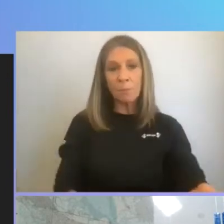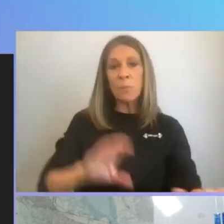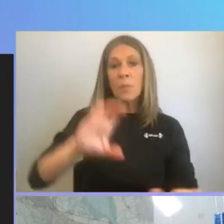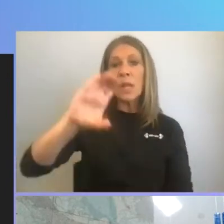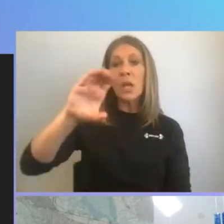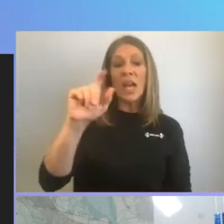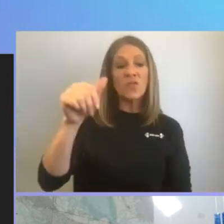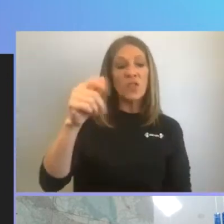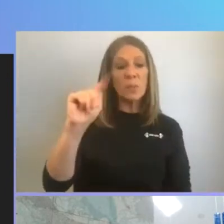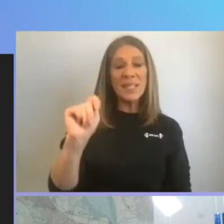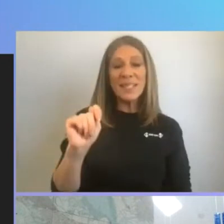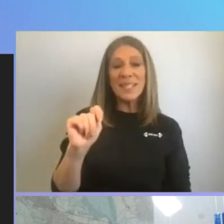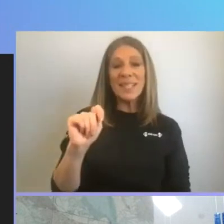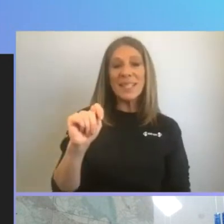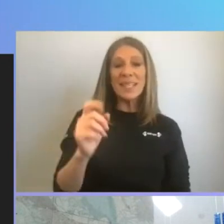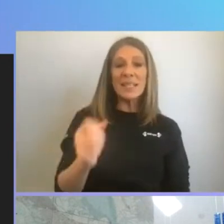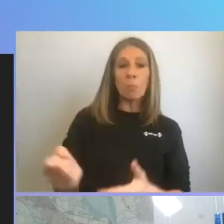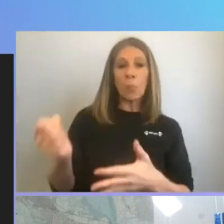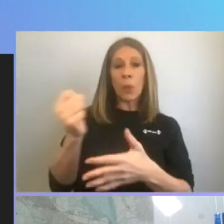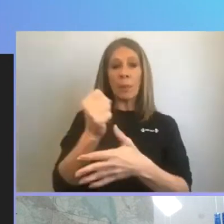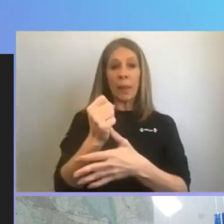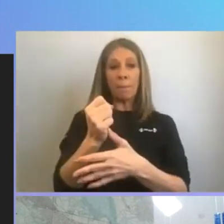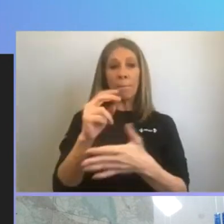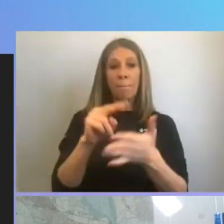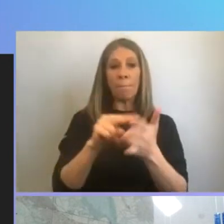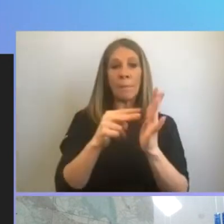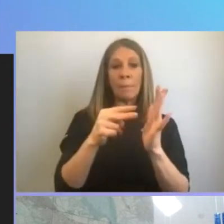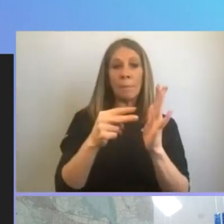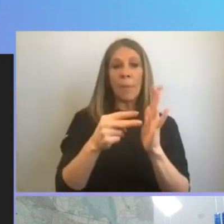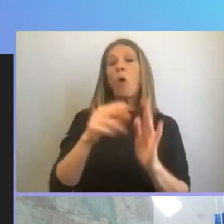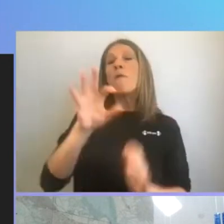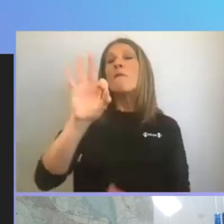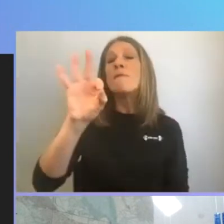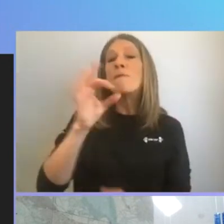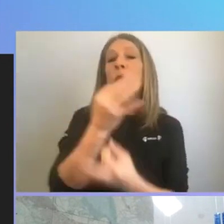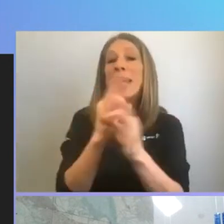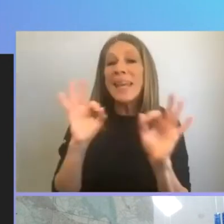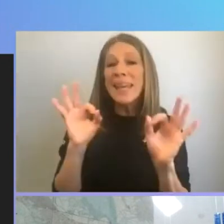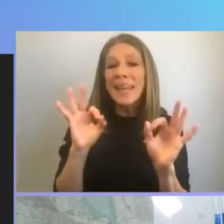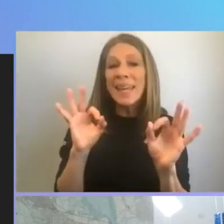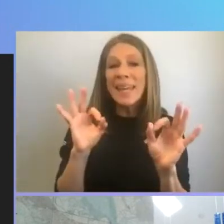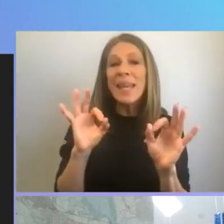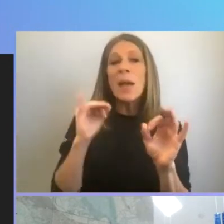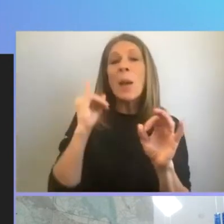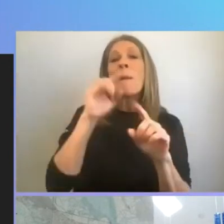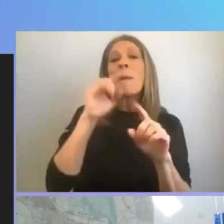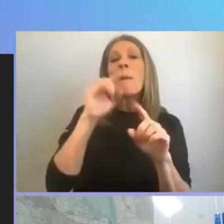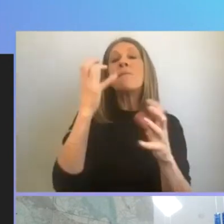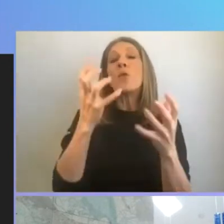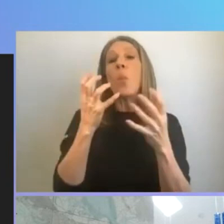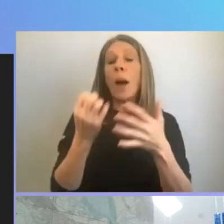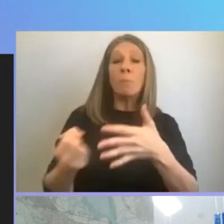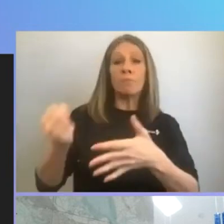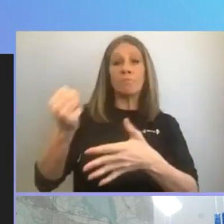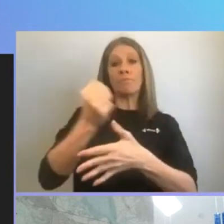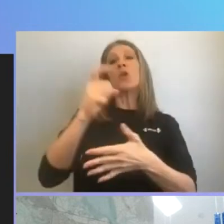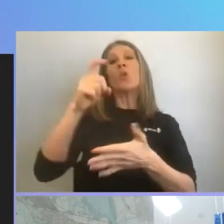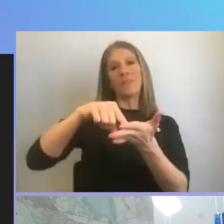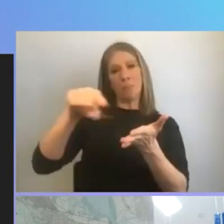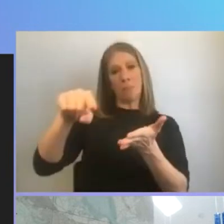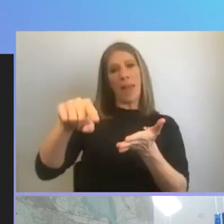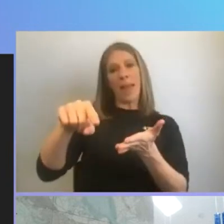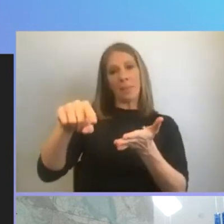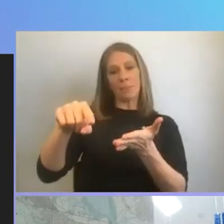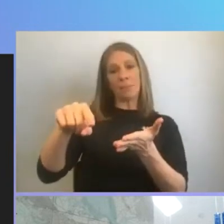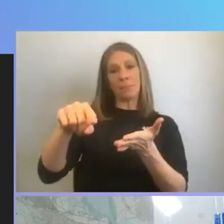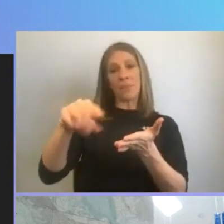ChatGPT is freemium, meaning if you want, it's free, but if you want premium service, you have to pay for it.